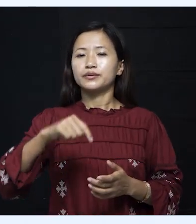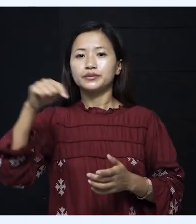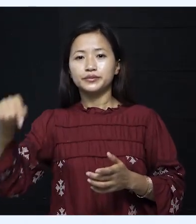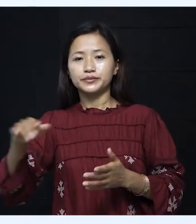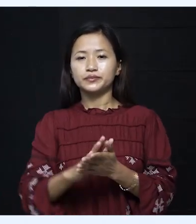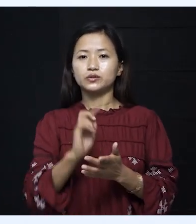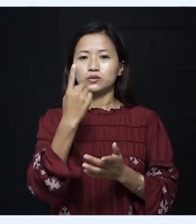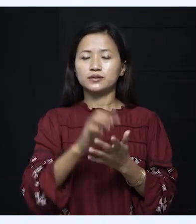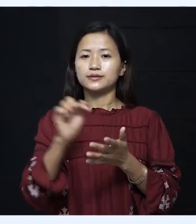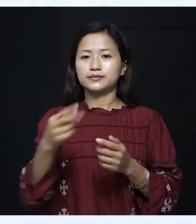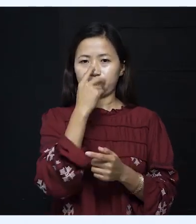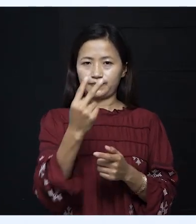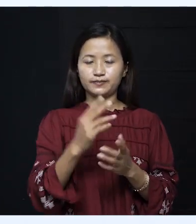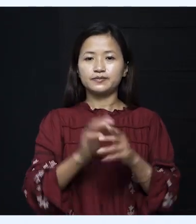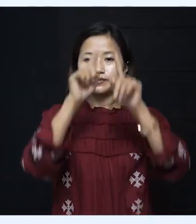fact.